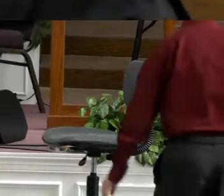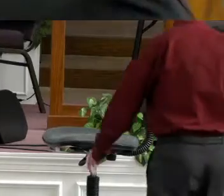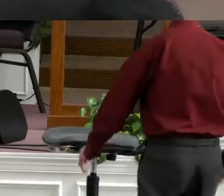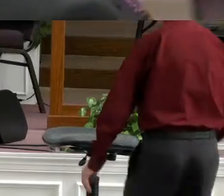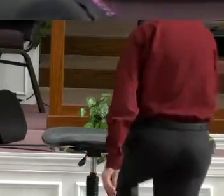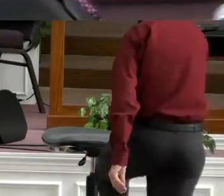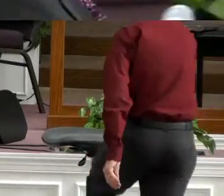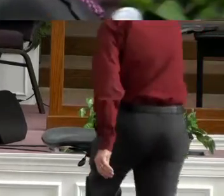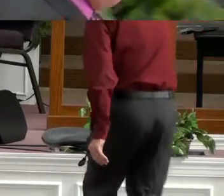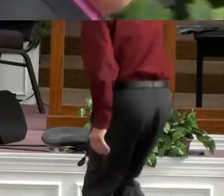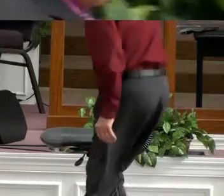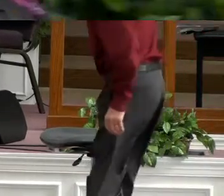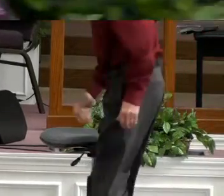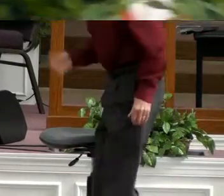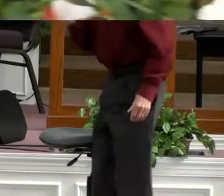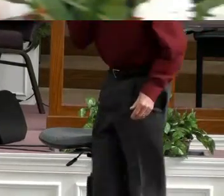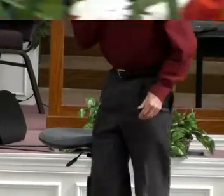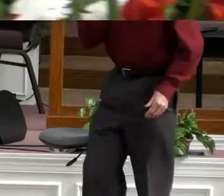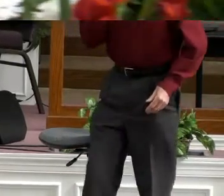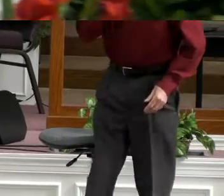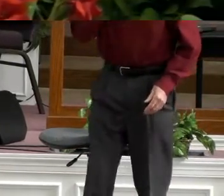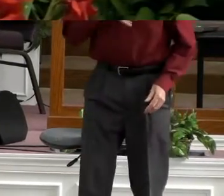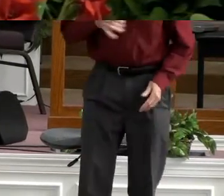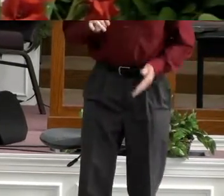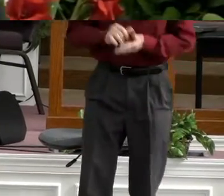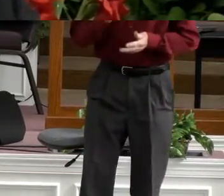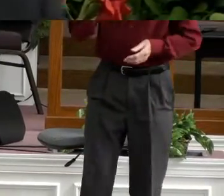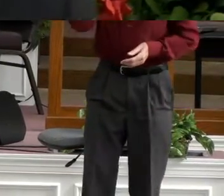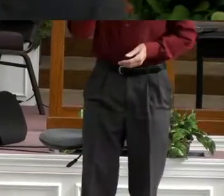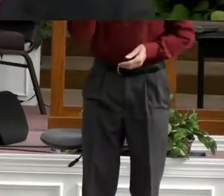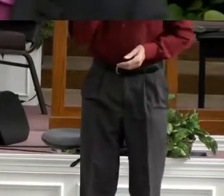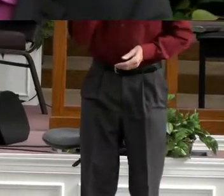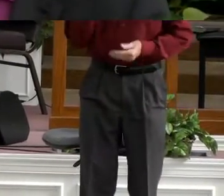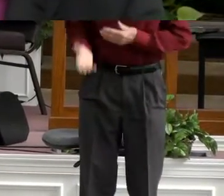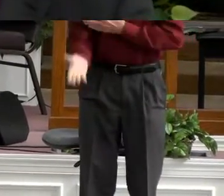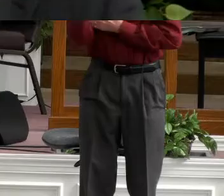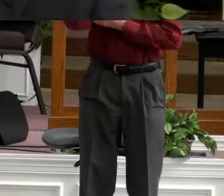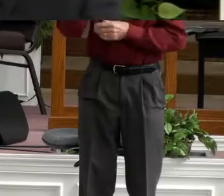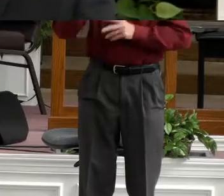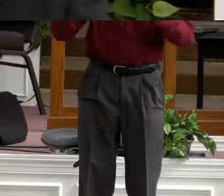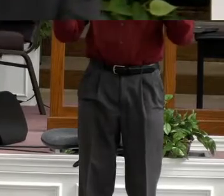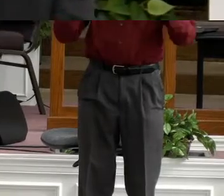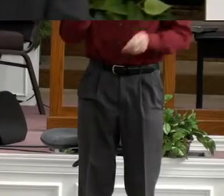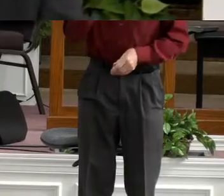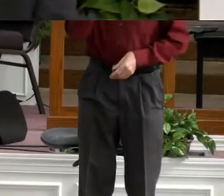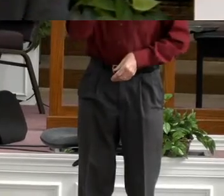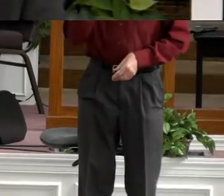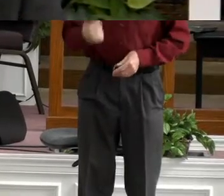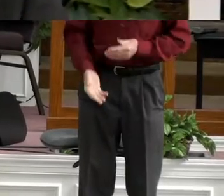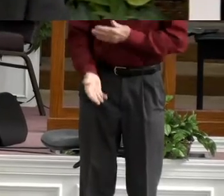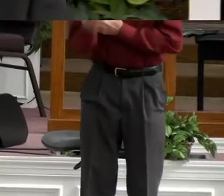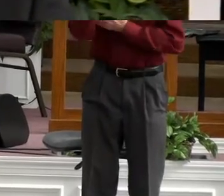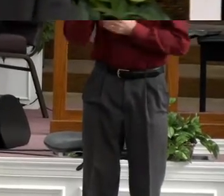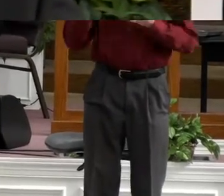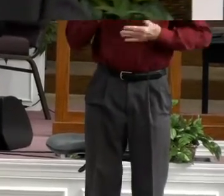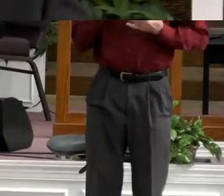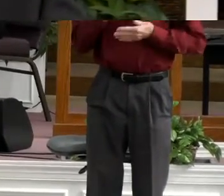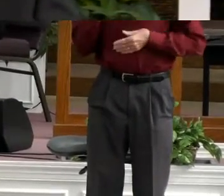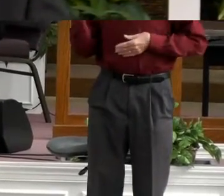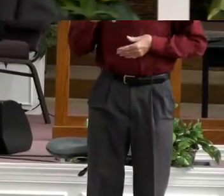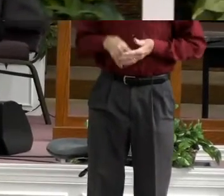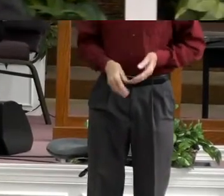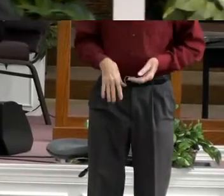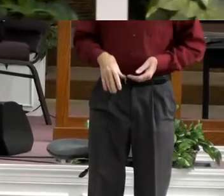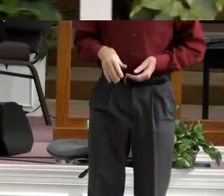Thank you, ladies. That was beautiful. Good morning. It is great to see you this morning. We're glad that you're here. When you came in, you should have picked